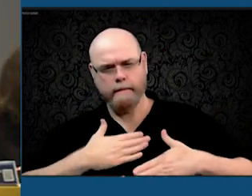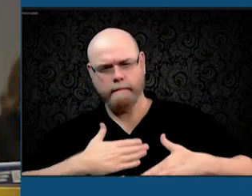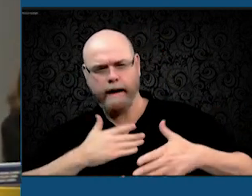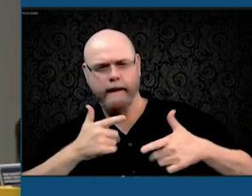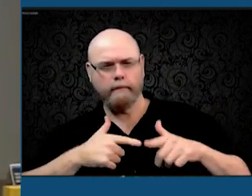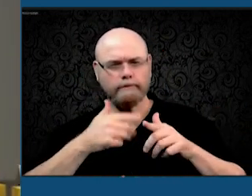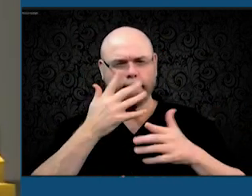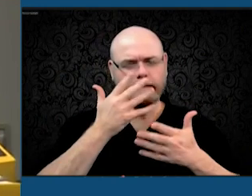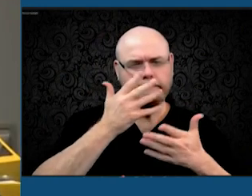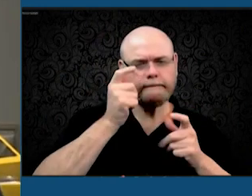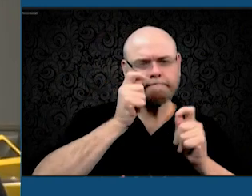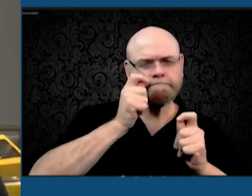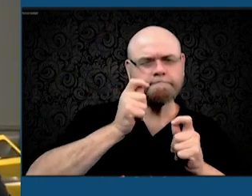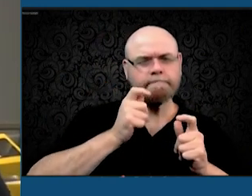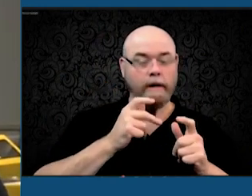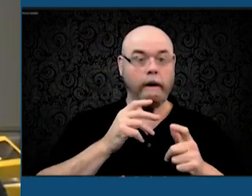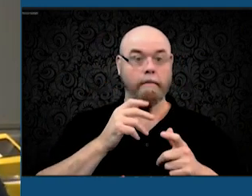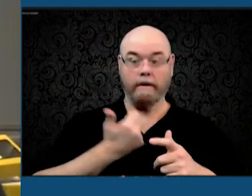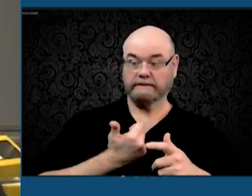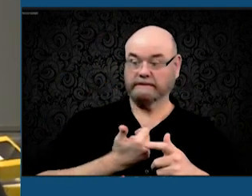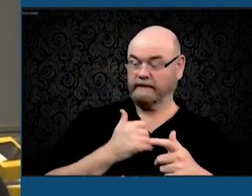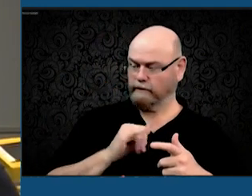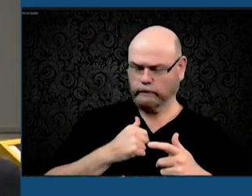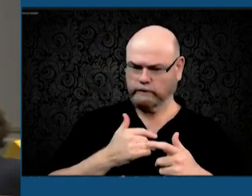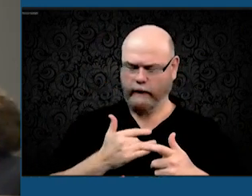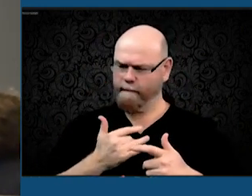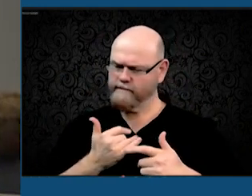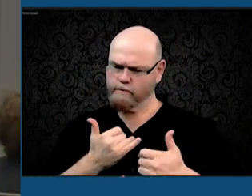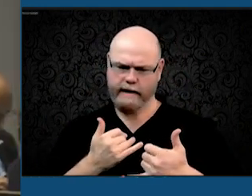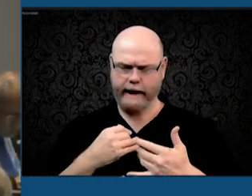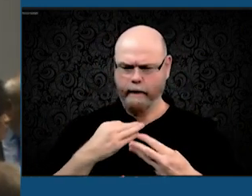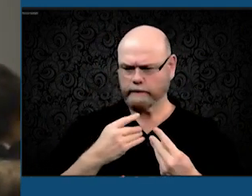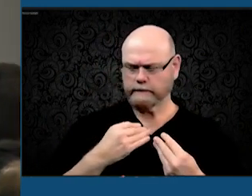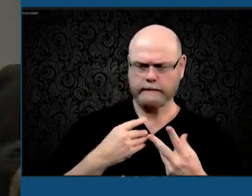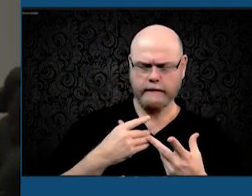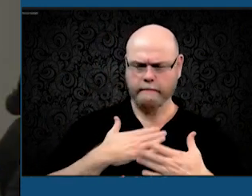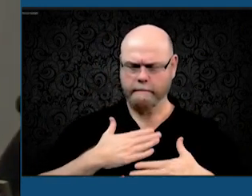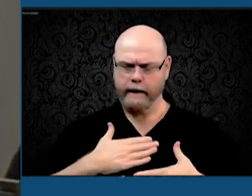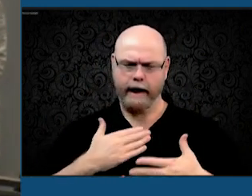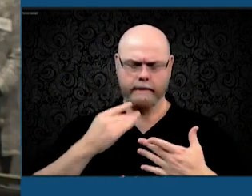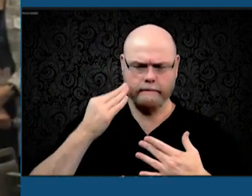I'm also trying to be self-aware. Like, Mark, how are you feeling right now? What's going on for you in your body? What's going on in your brain?